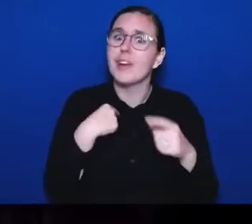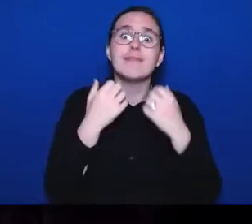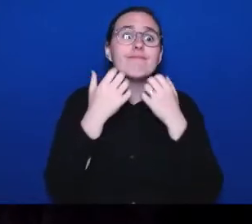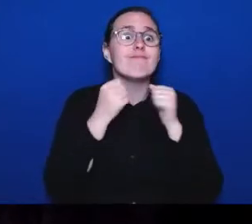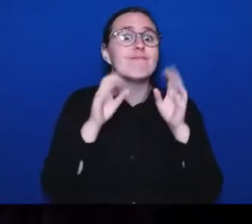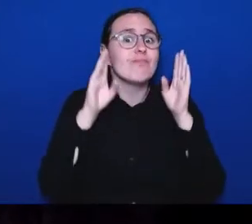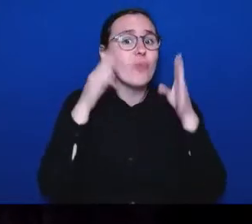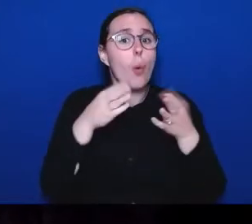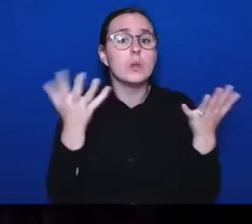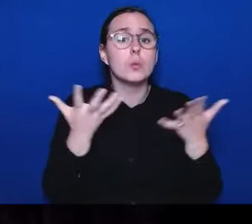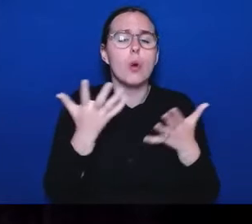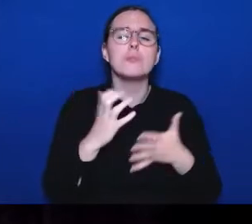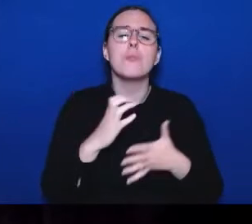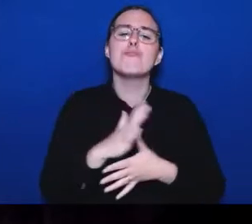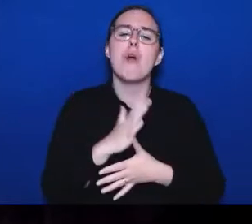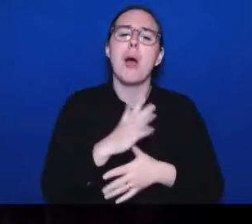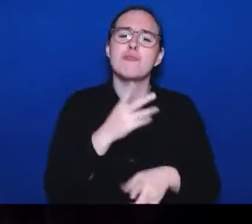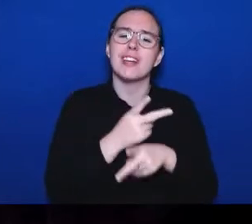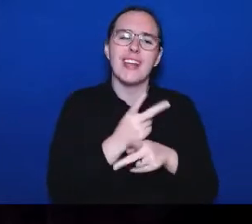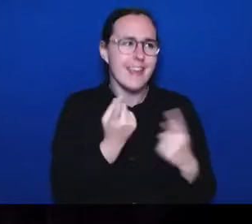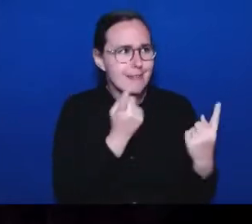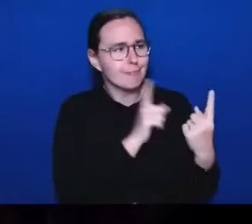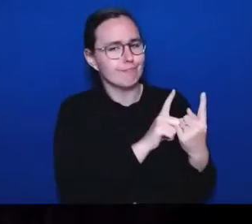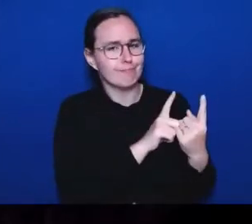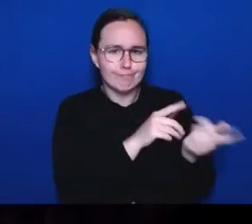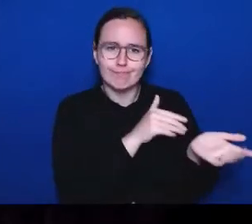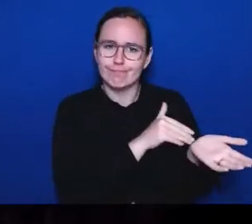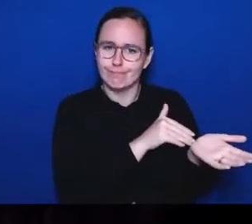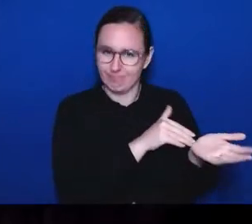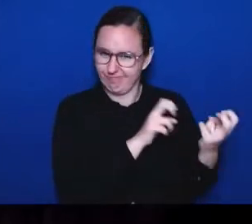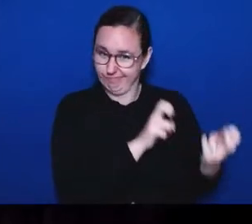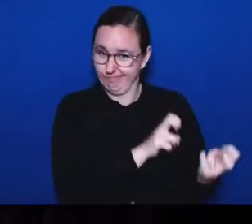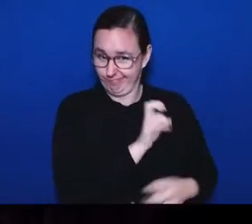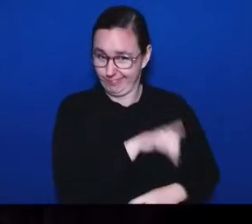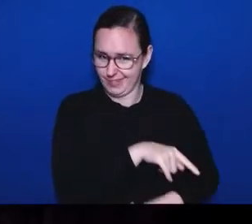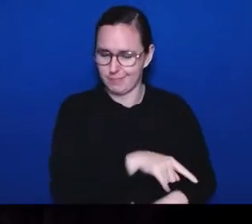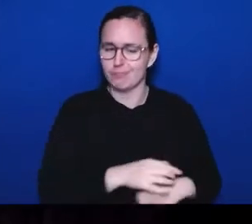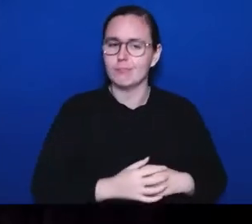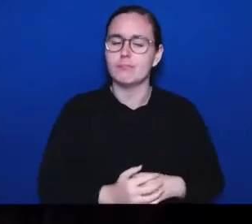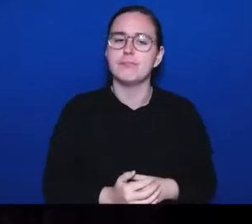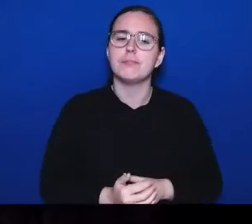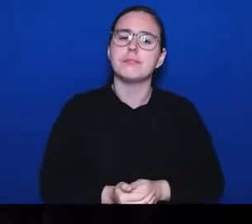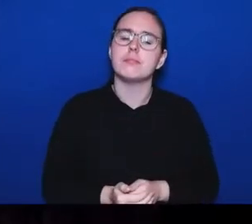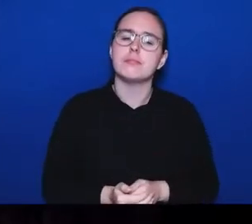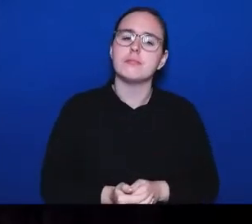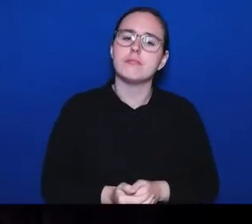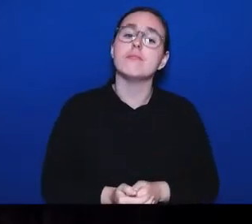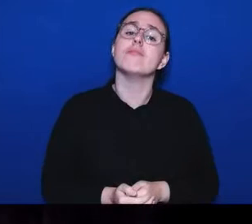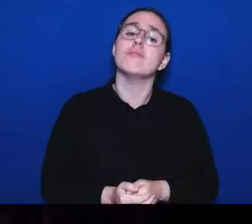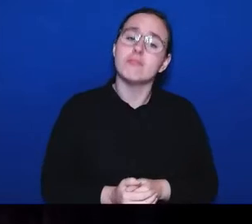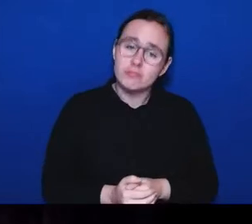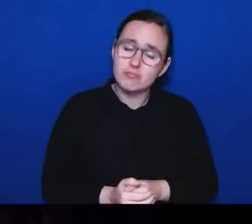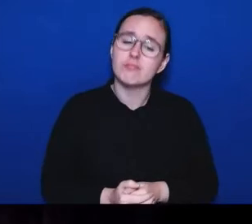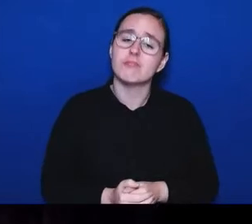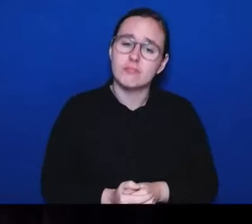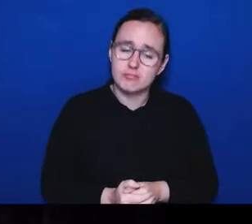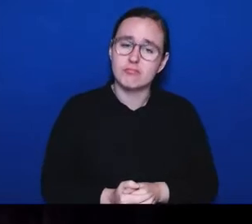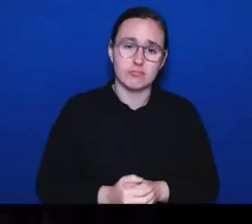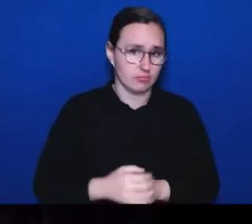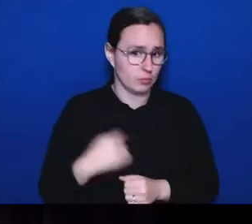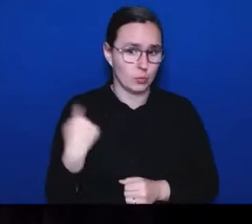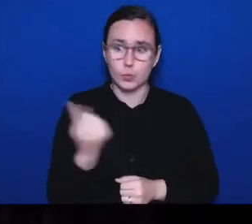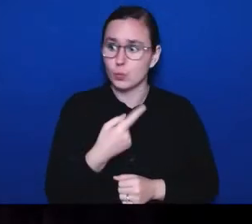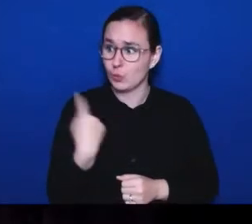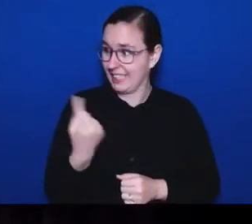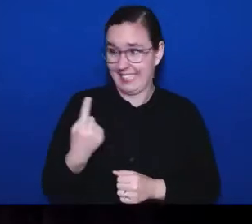we're making today. In May, as all of you will know, Premier Horgan and I met with the Doctors of BC.